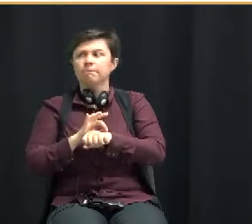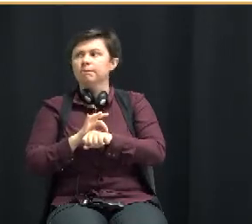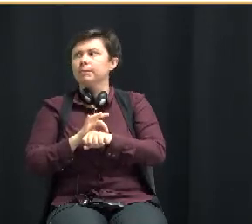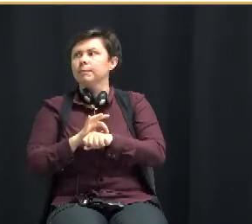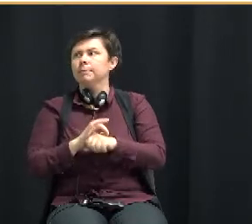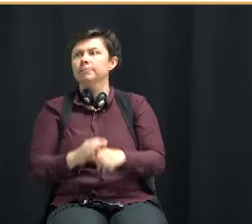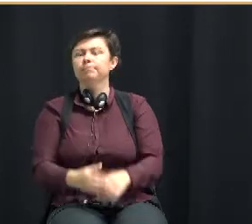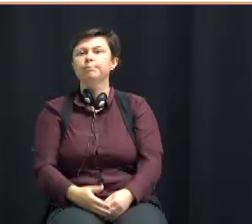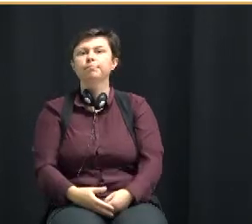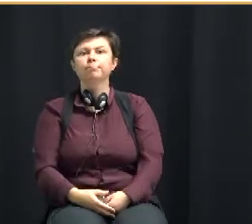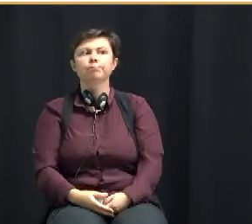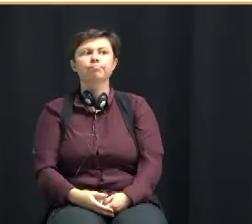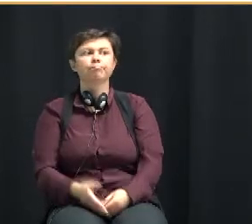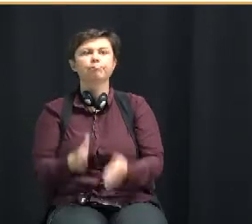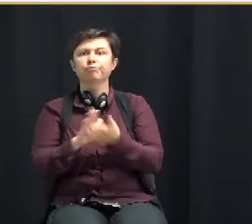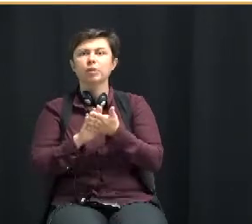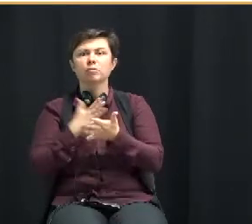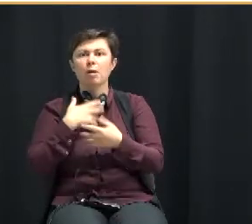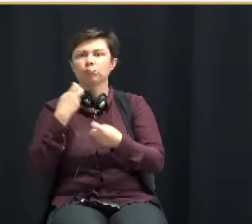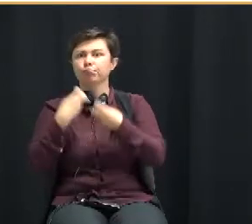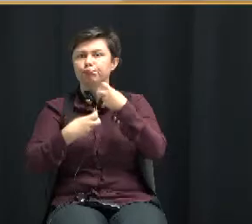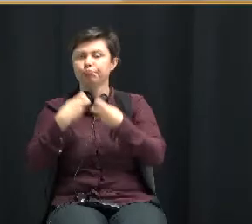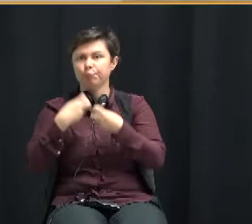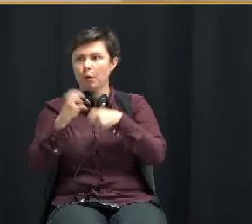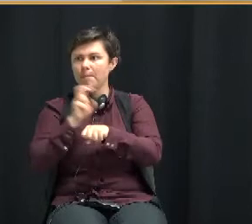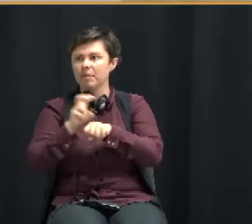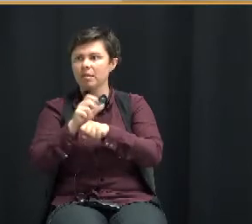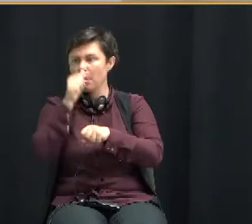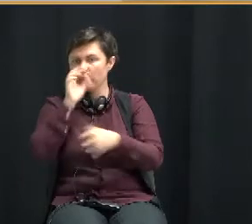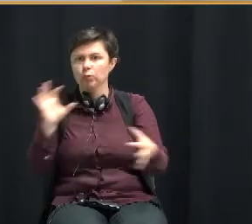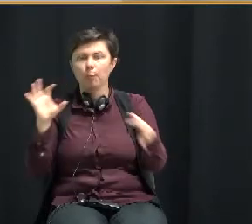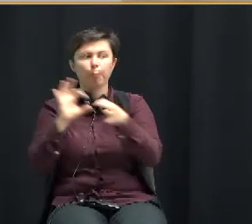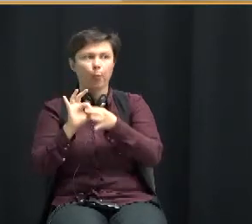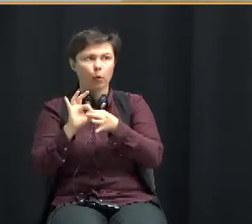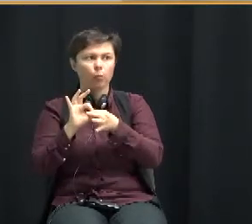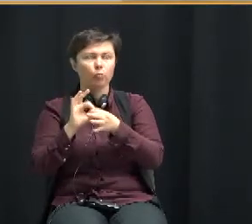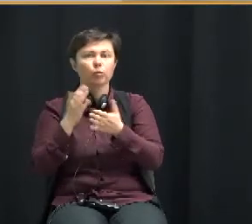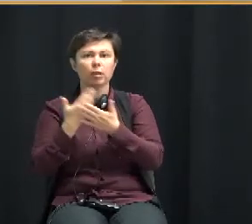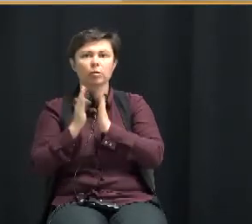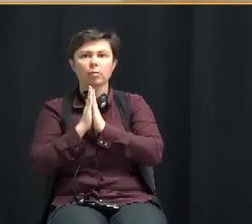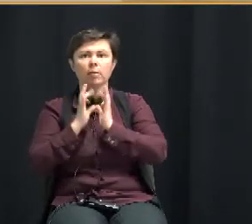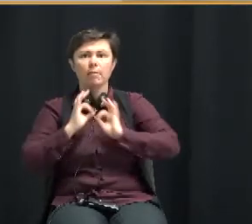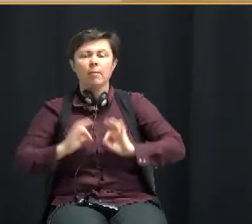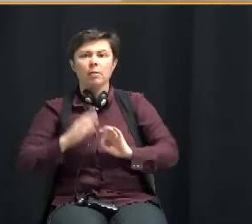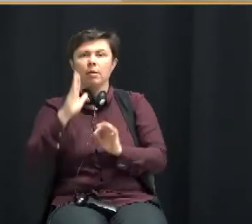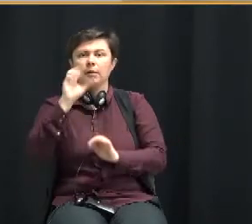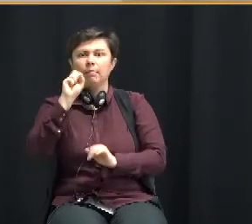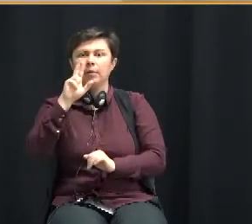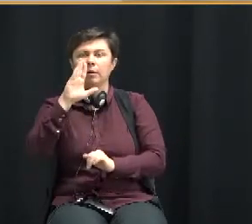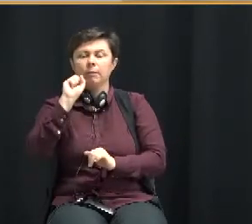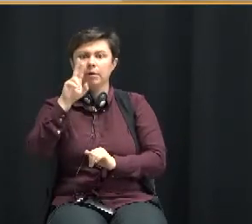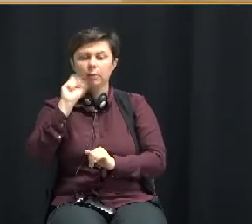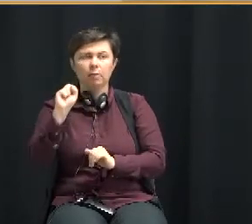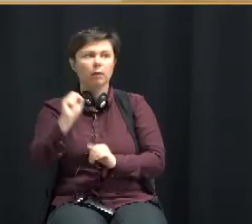for other forms of disability. Unfortunately, we have problem with the connection, so maybe we